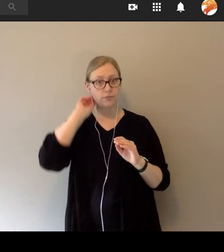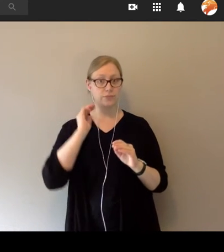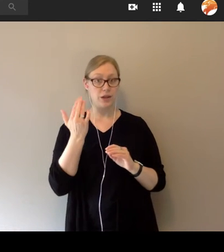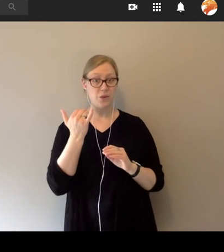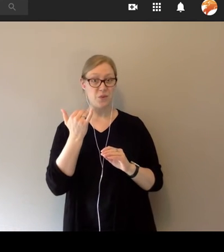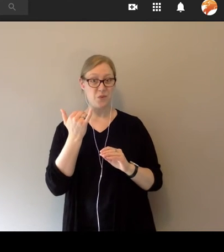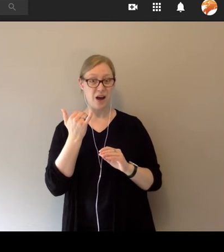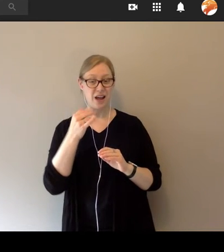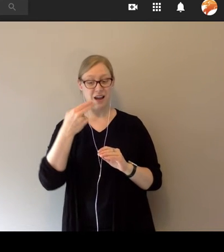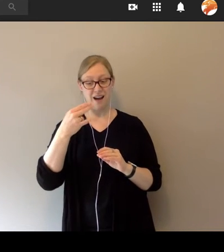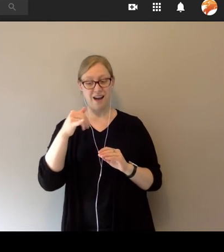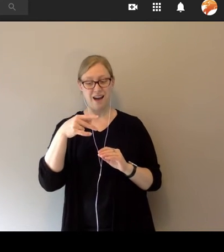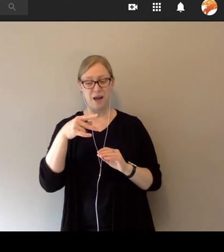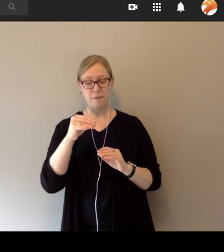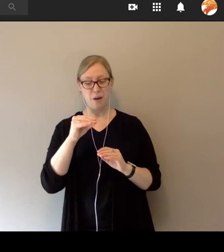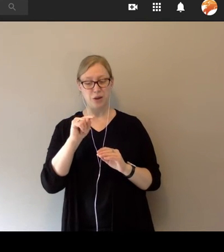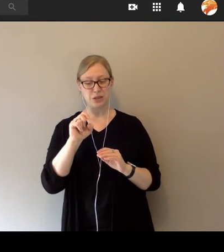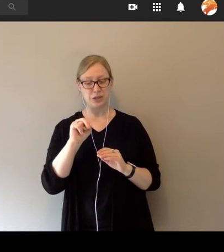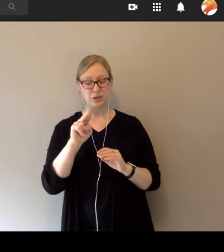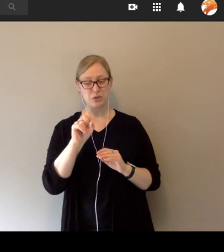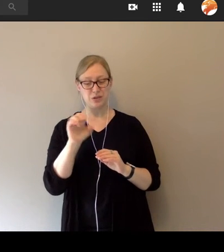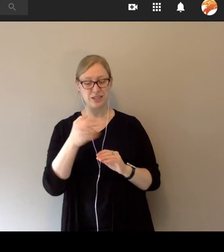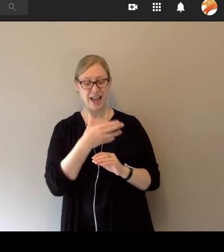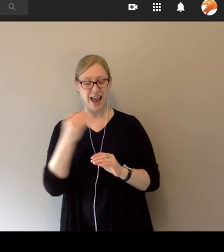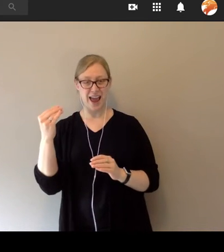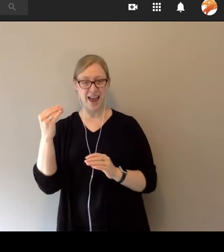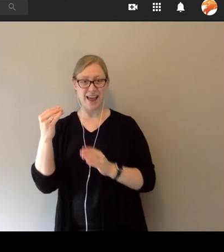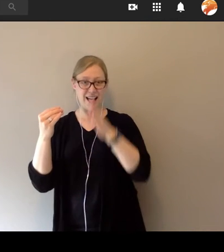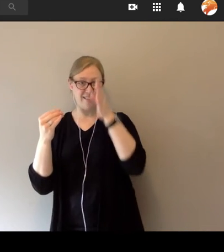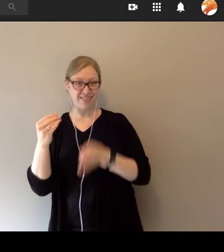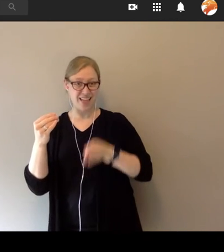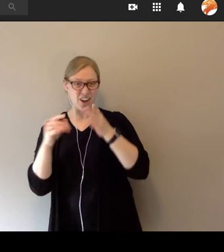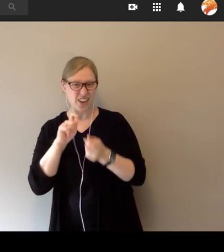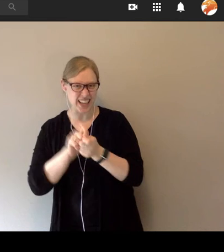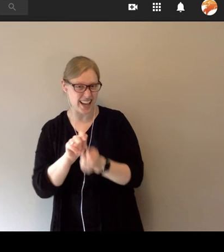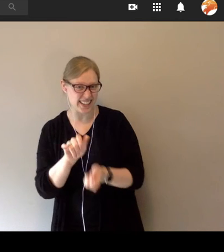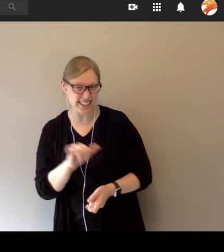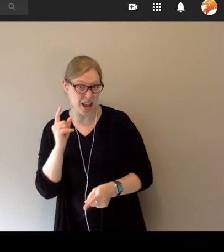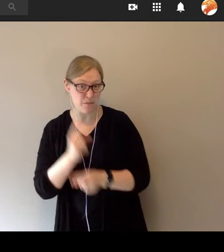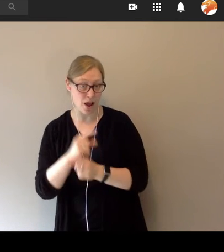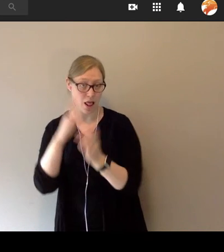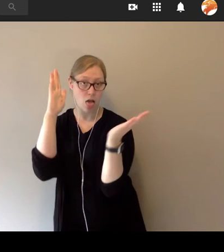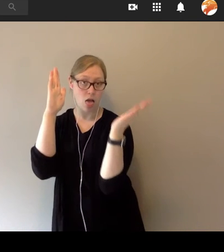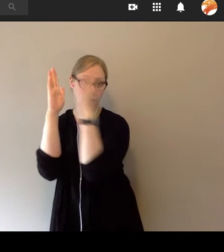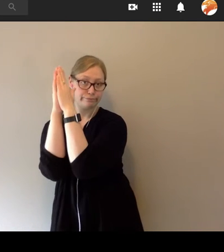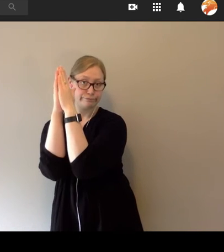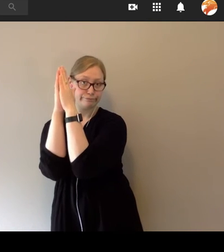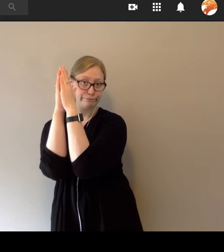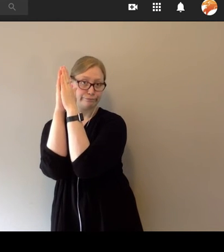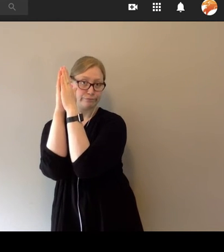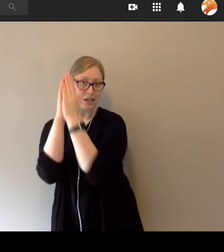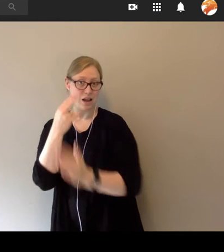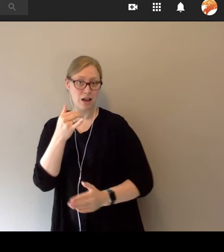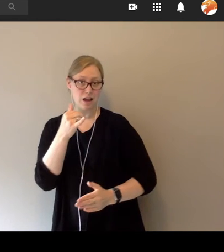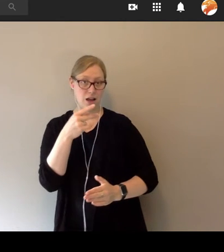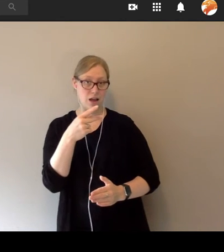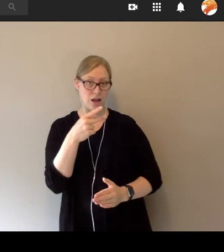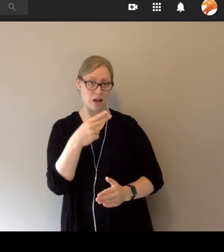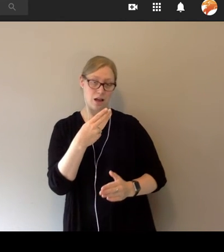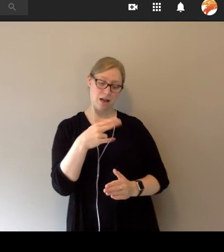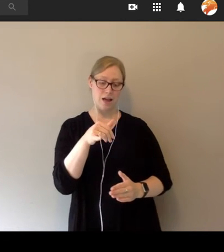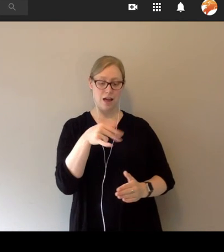vertical distance are exactly the same. So the hypotenuse is equal to the opposite side, even though there's really not